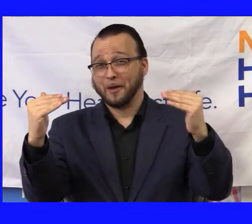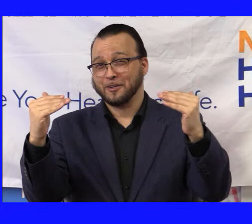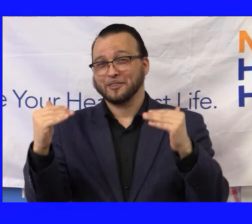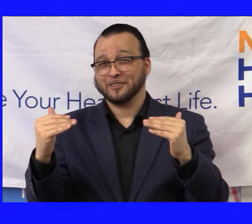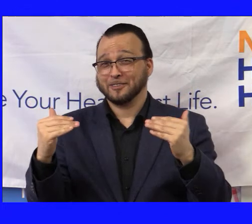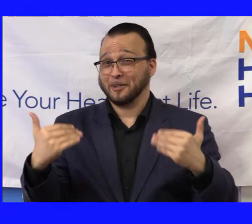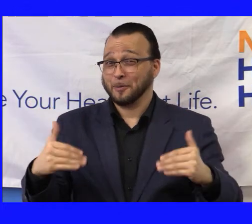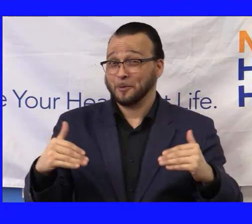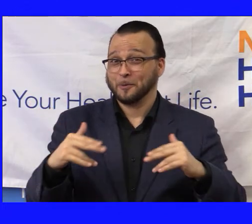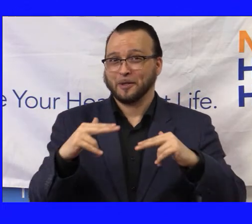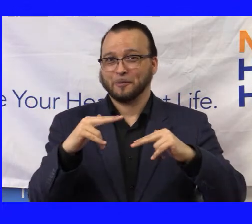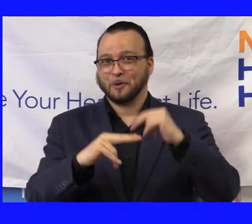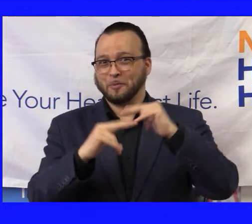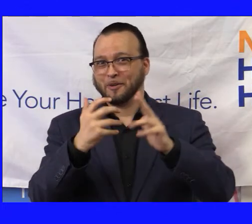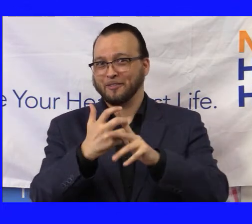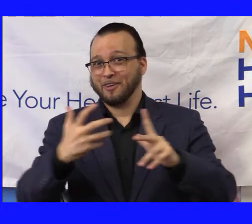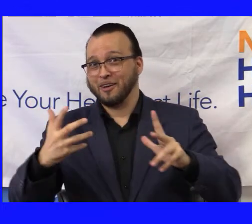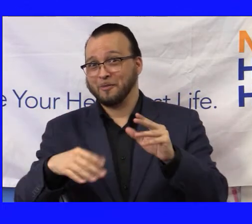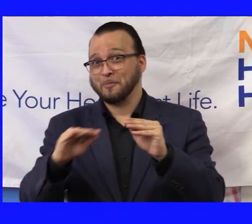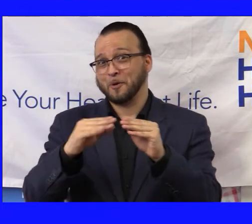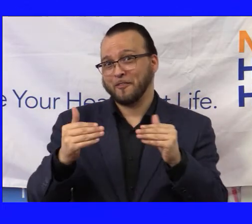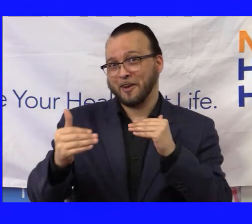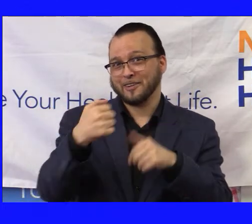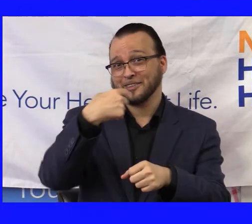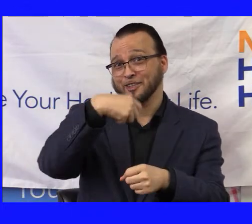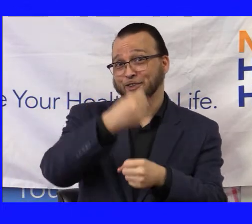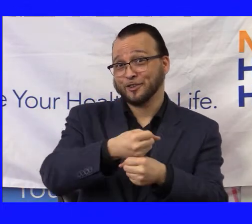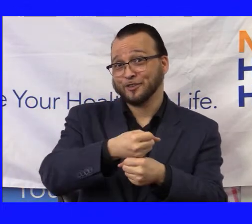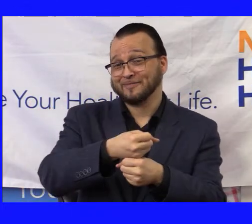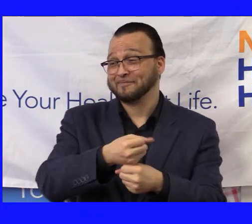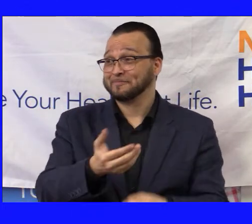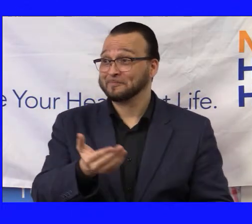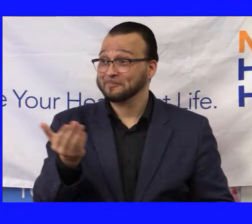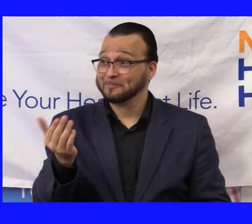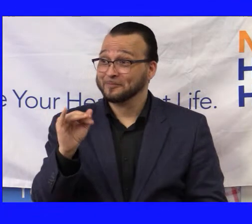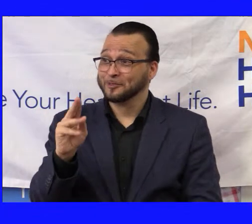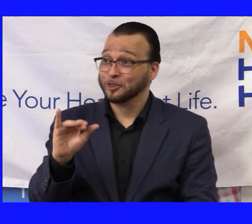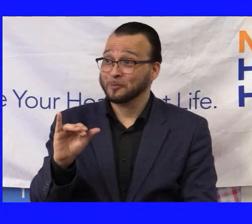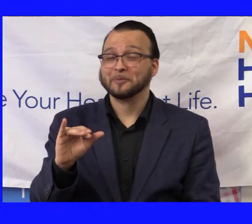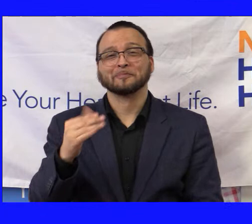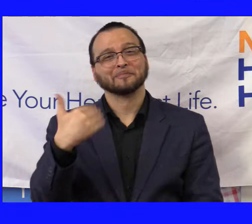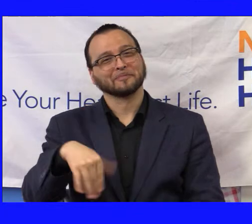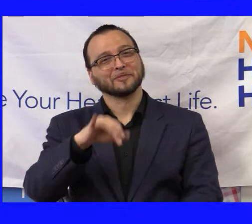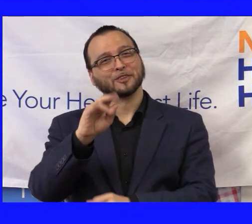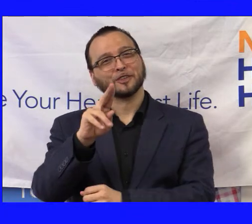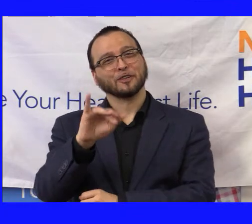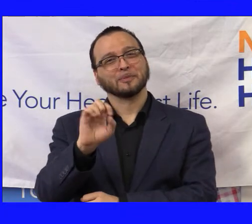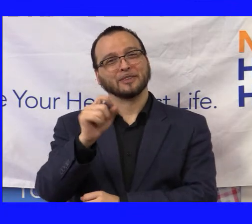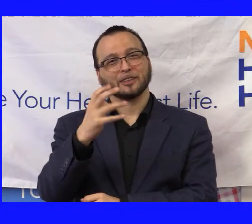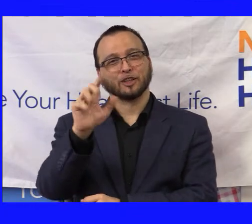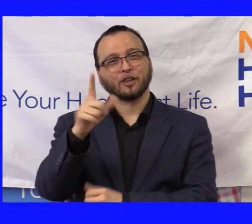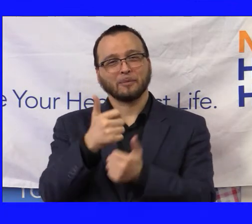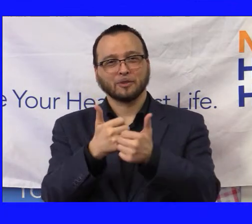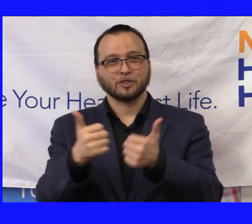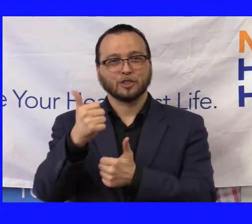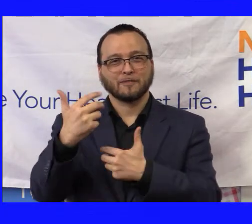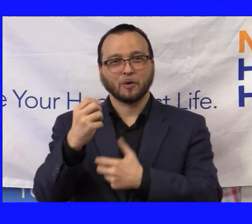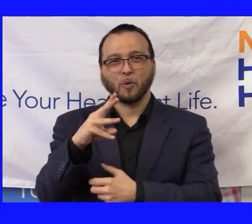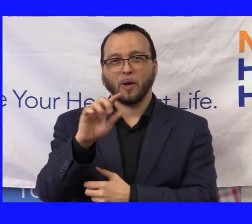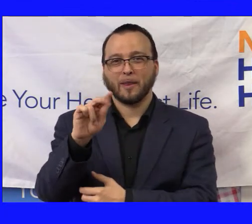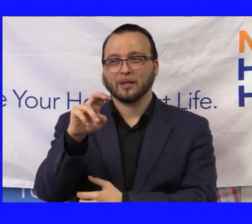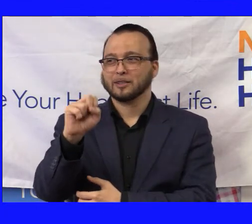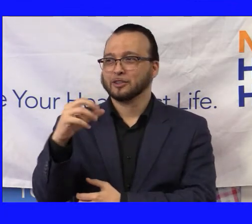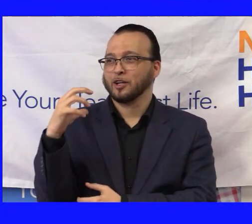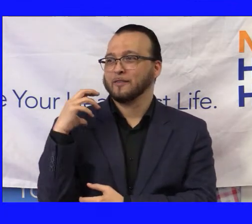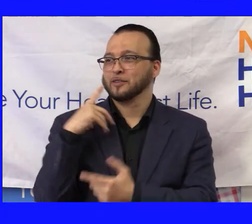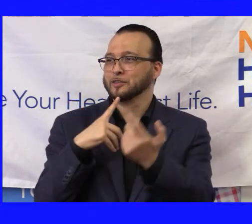quite a bit over the next year. So Jeremy, Becca, you want to take us away? Yes, good afternoon, everyone. My name is Jeremy Siegel. I'm the Chief Wellness Officer for the system, supporting